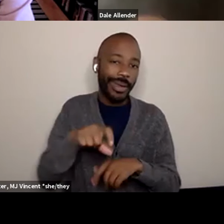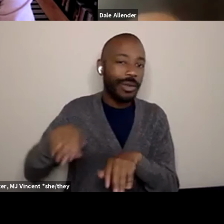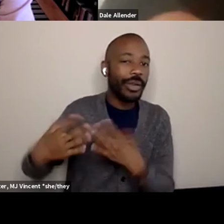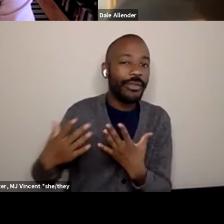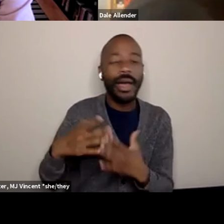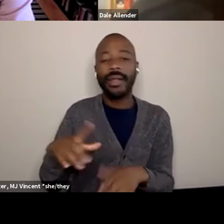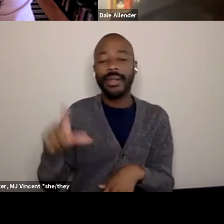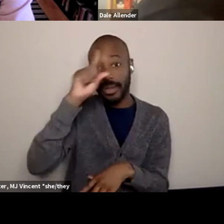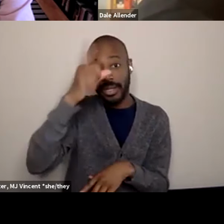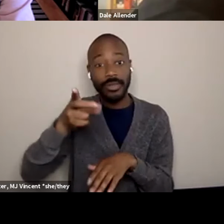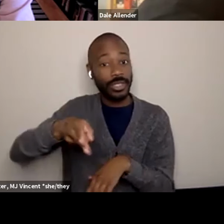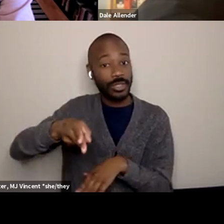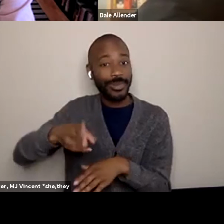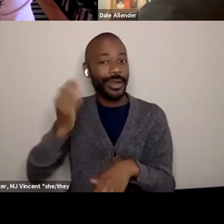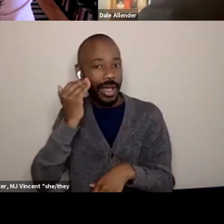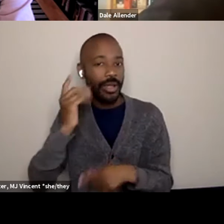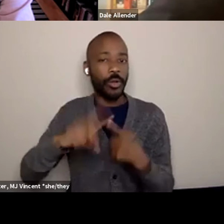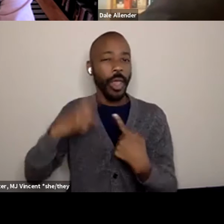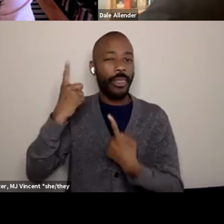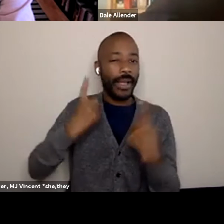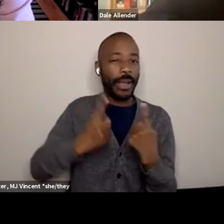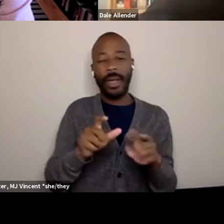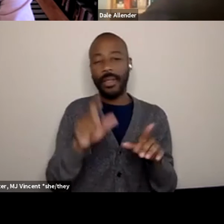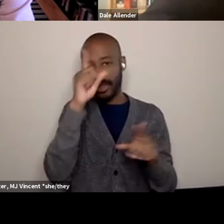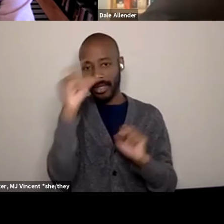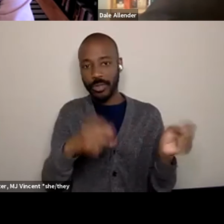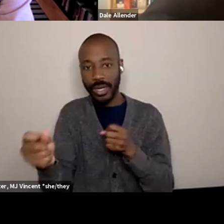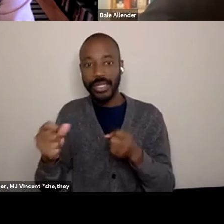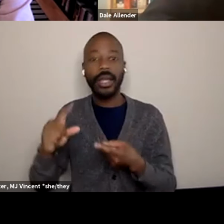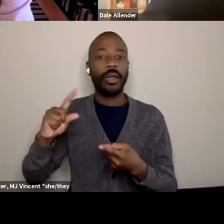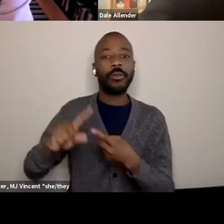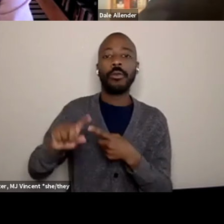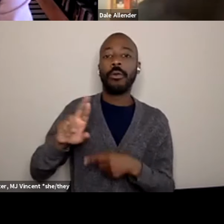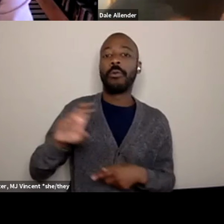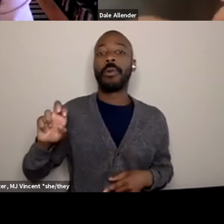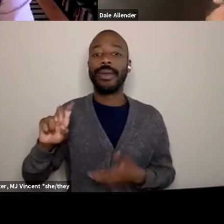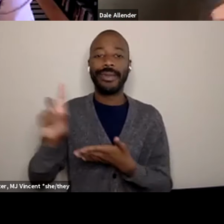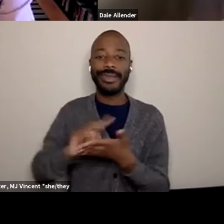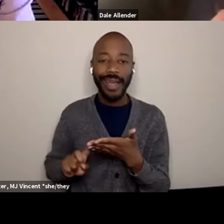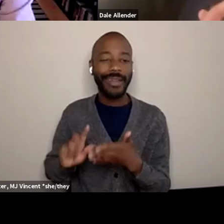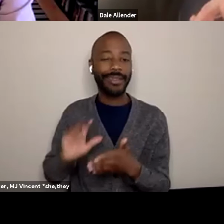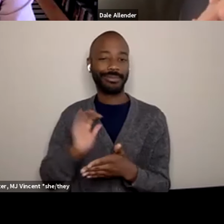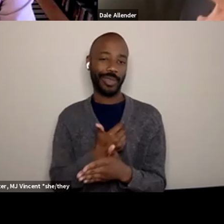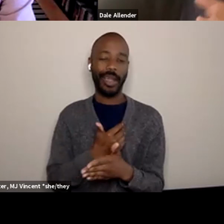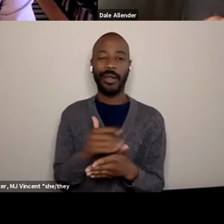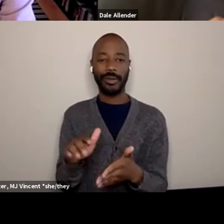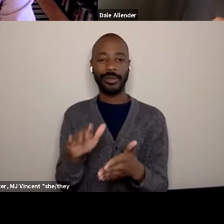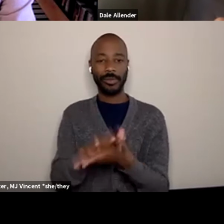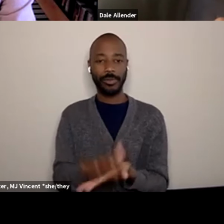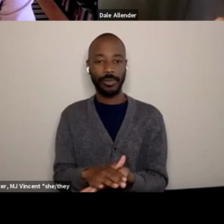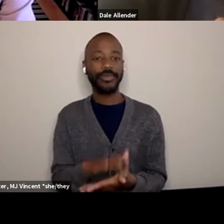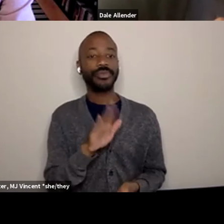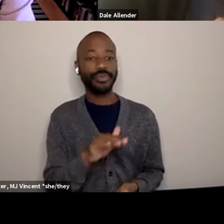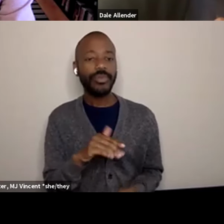and knowledge for us to think about the strategies to redesign schools. Actually, Jarvis, if I had one question, brother,